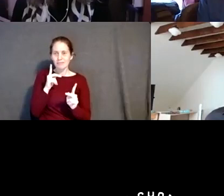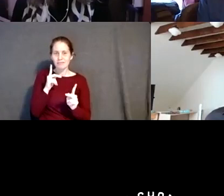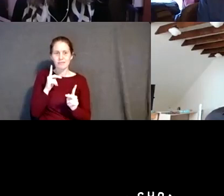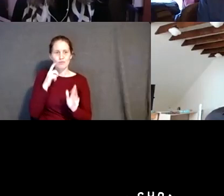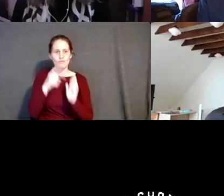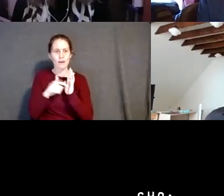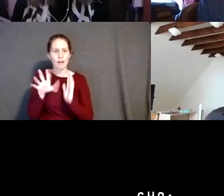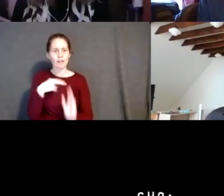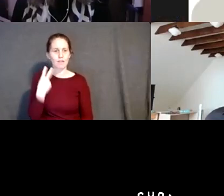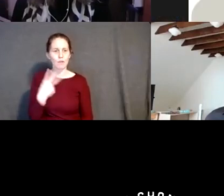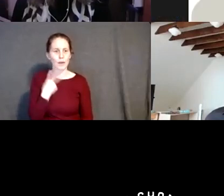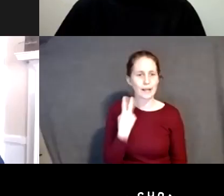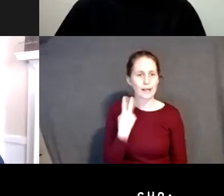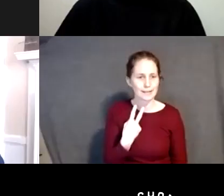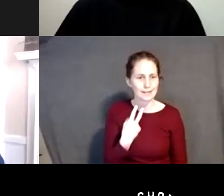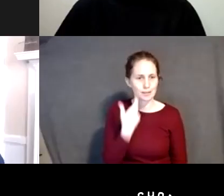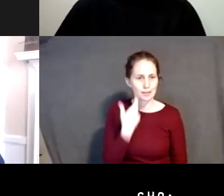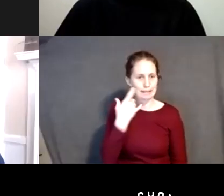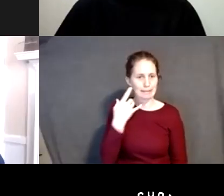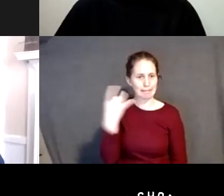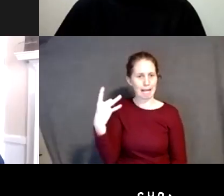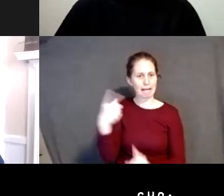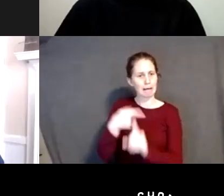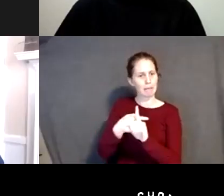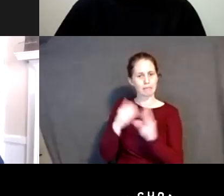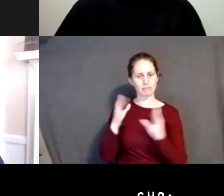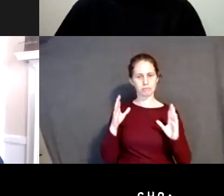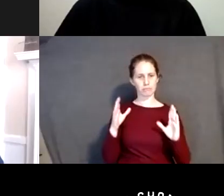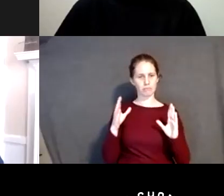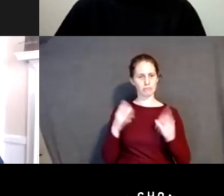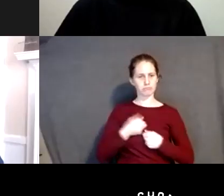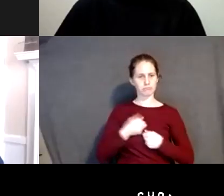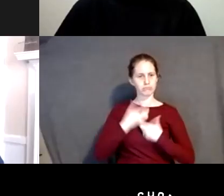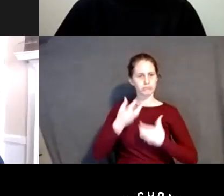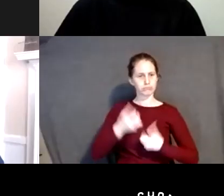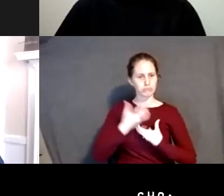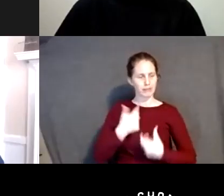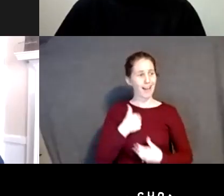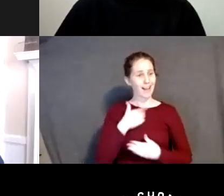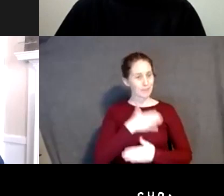the last 18 months. And I'm enjoying